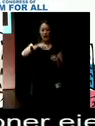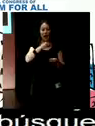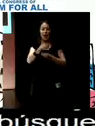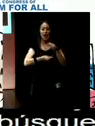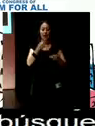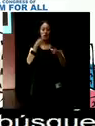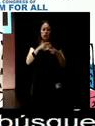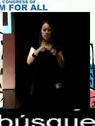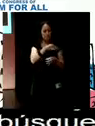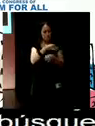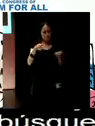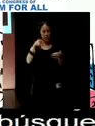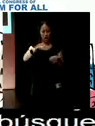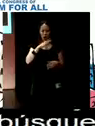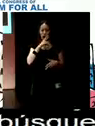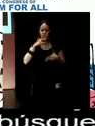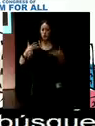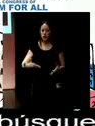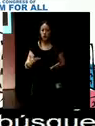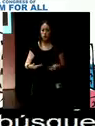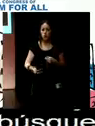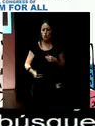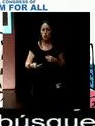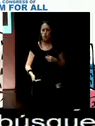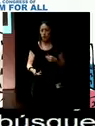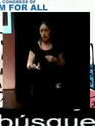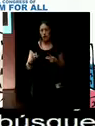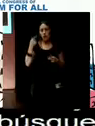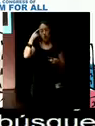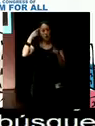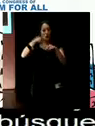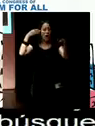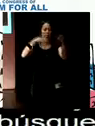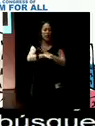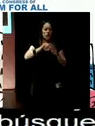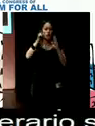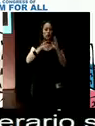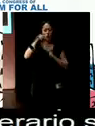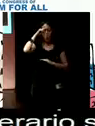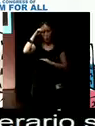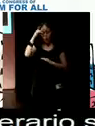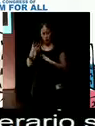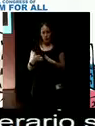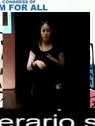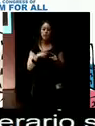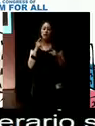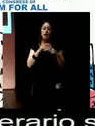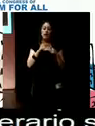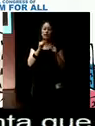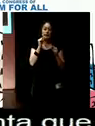the application of different aspects that develop total access to culture. That